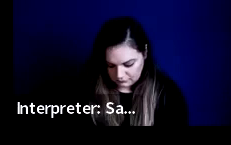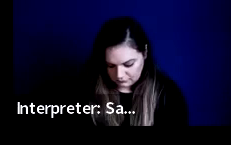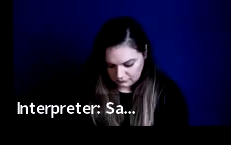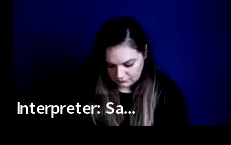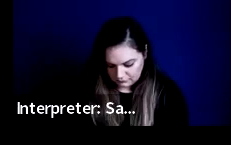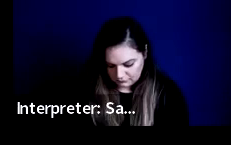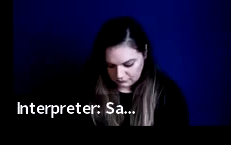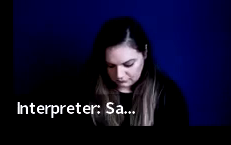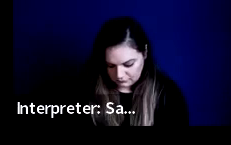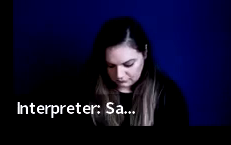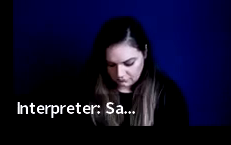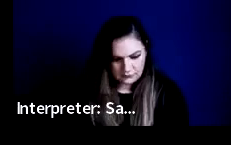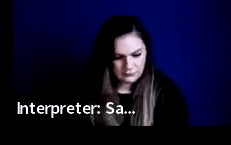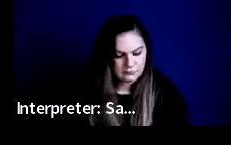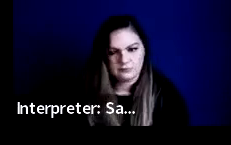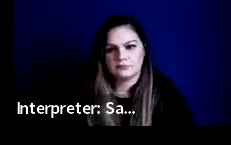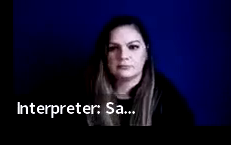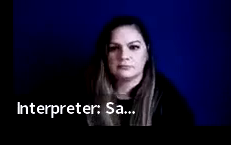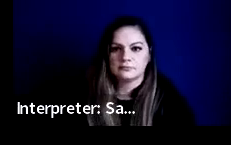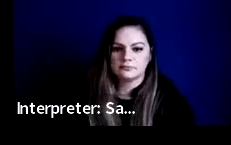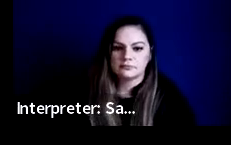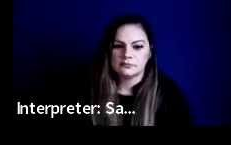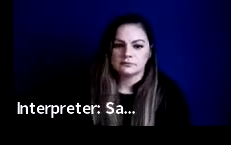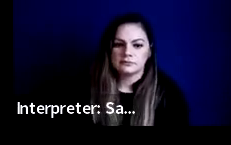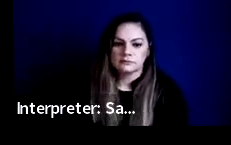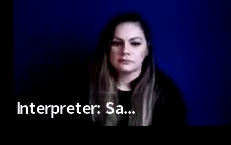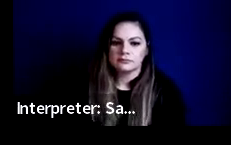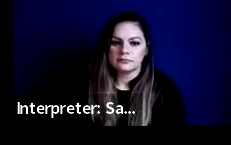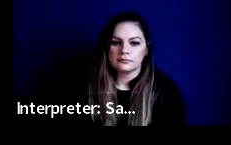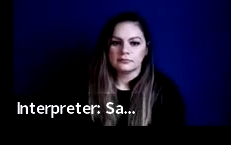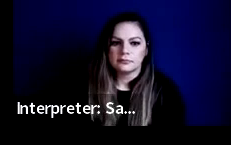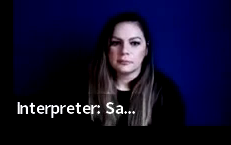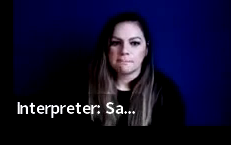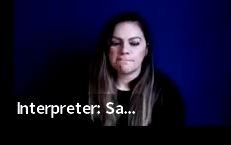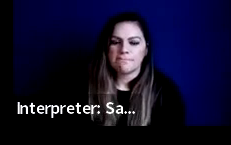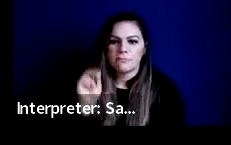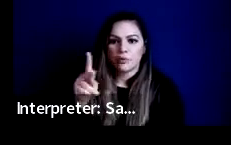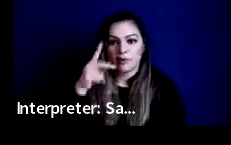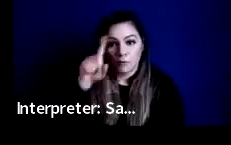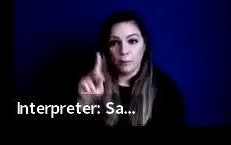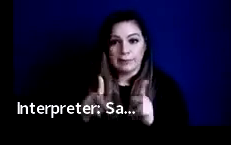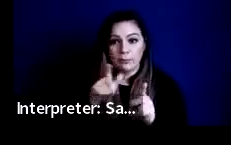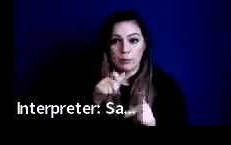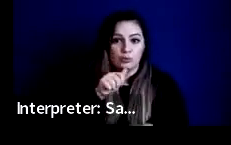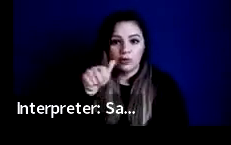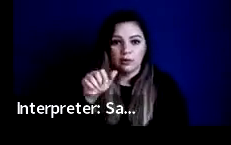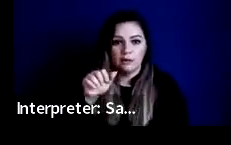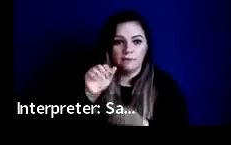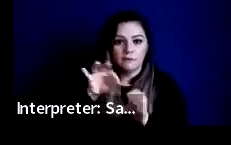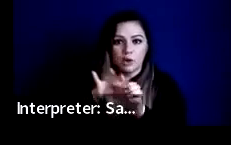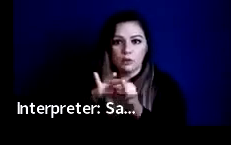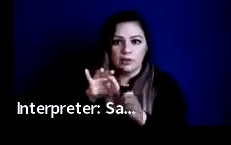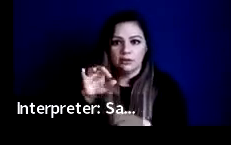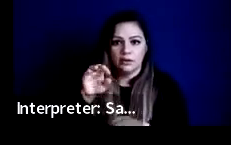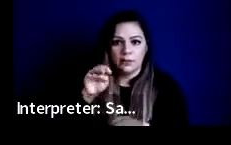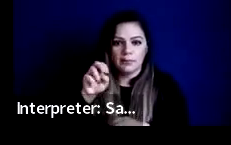So for those who aren't voting on the Menti, and also for you, Megan, it's looking like midstream and upstream we're kind of going like